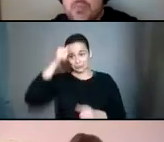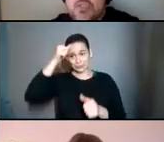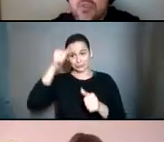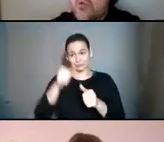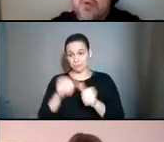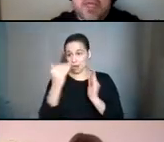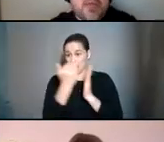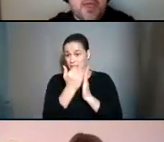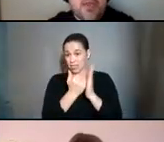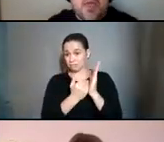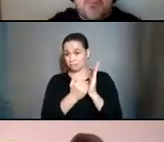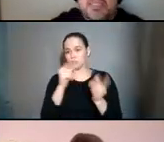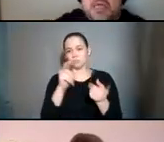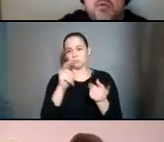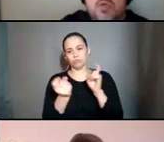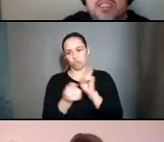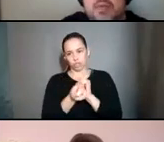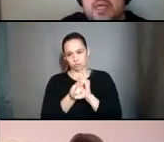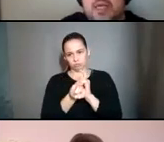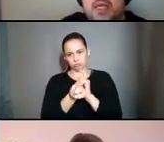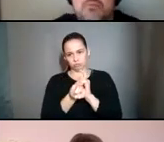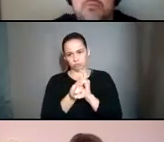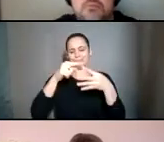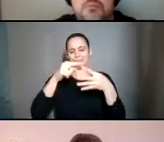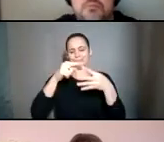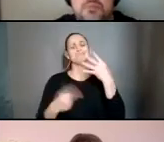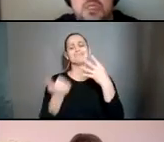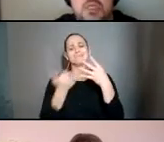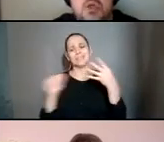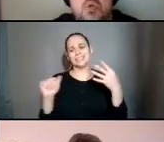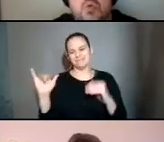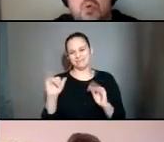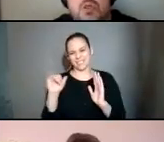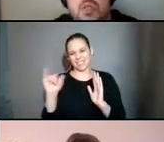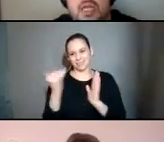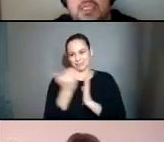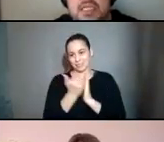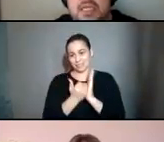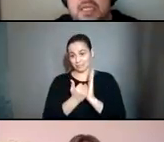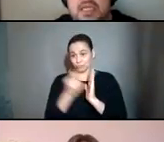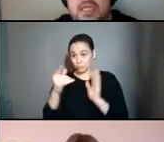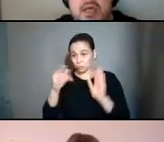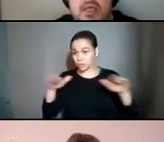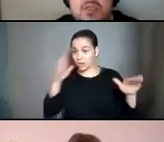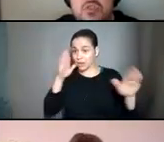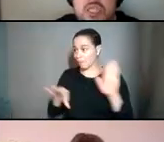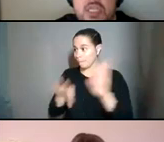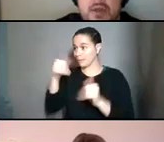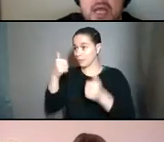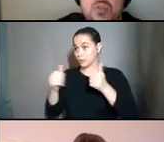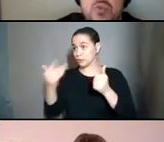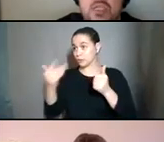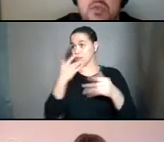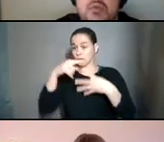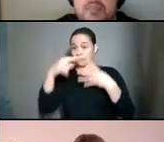change based on the theme they choose. When your child clicks on a theme, they will be taken to their lesson